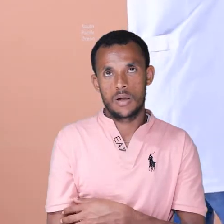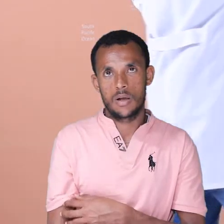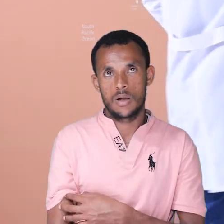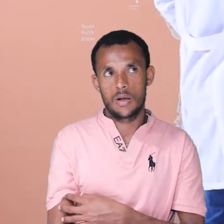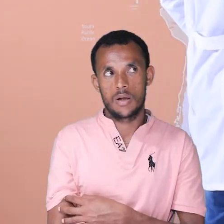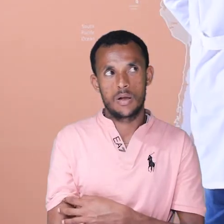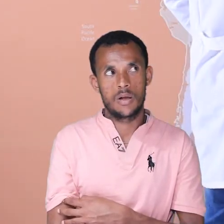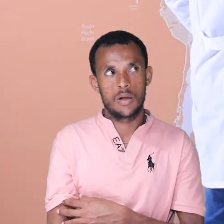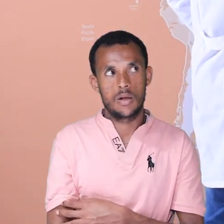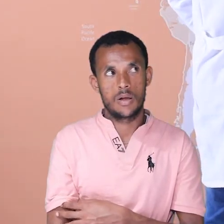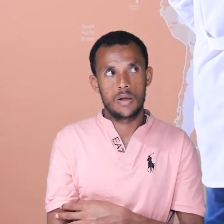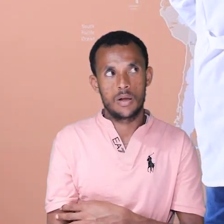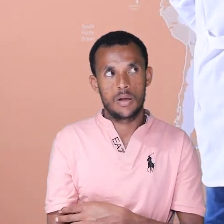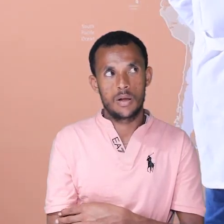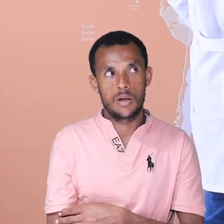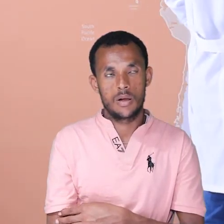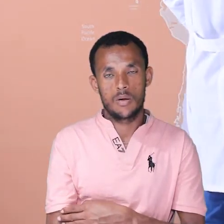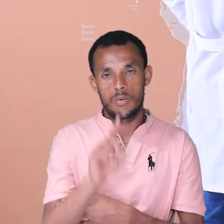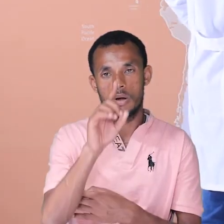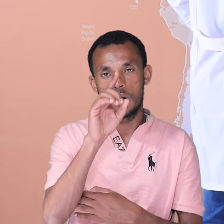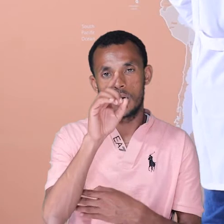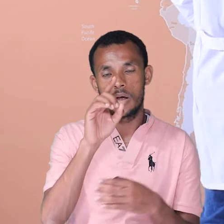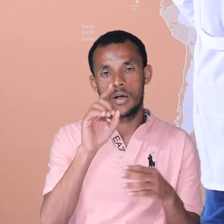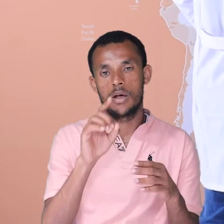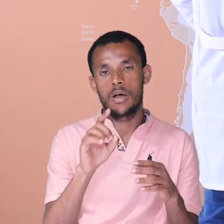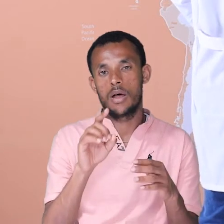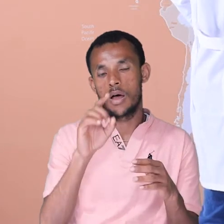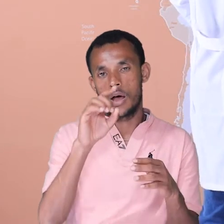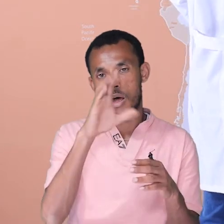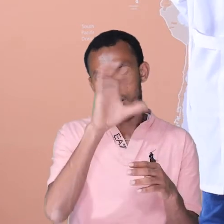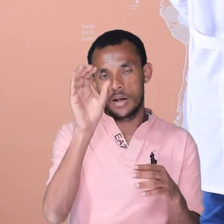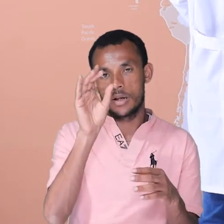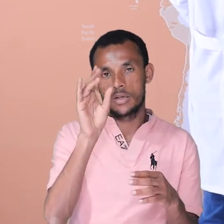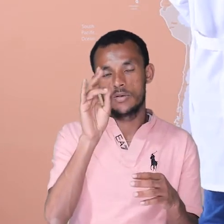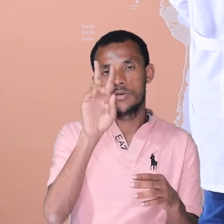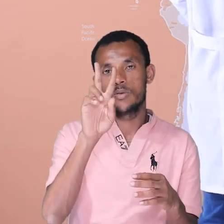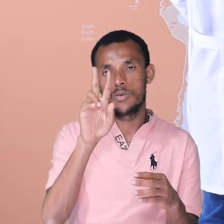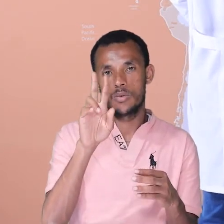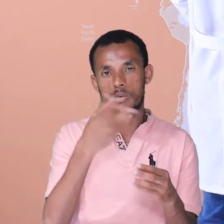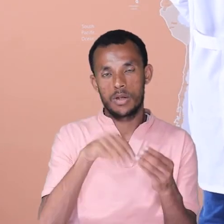150. Let me add here. 172 plus 80 degree. It gives